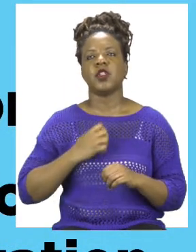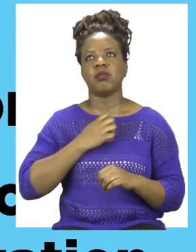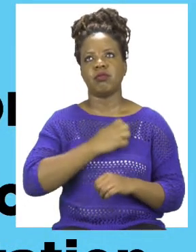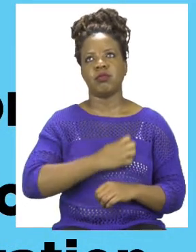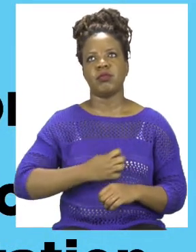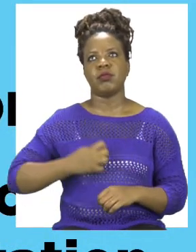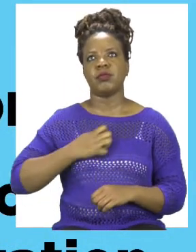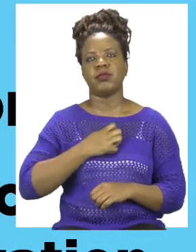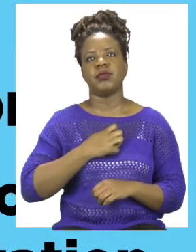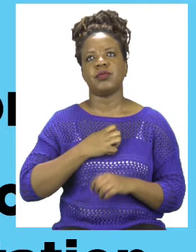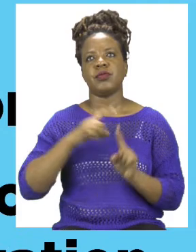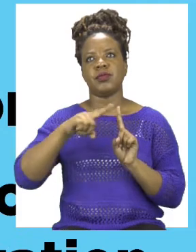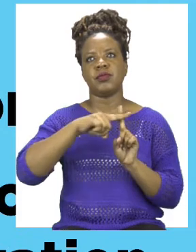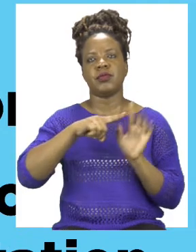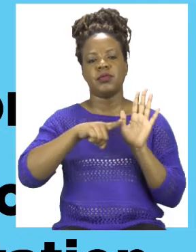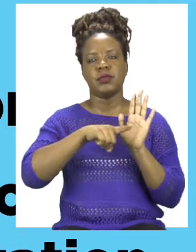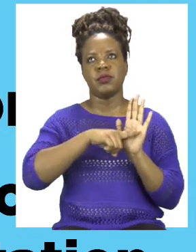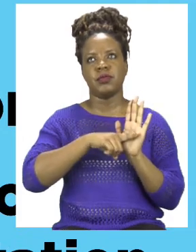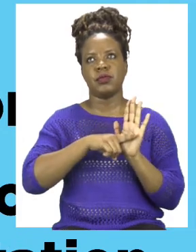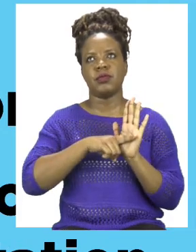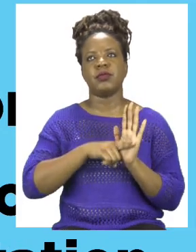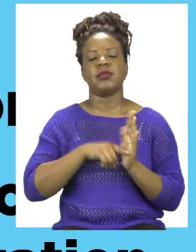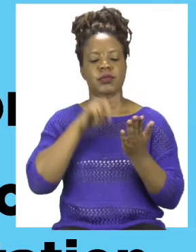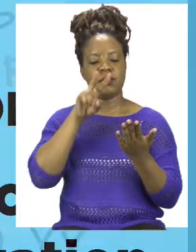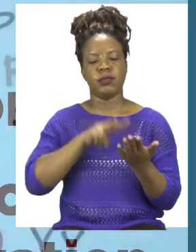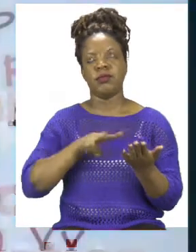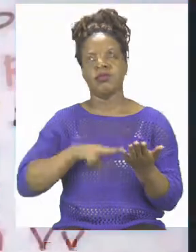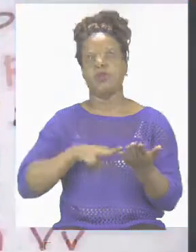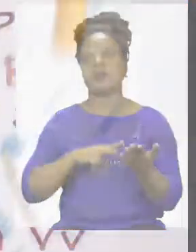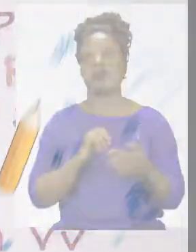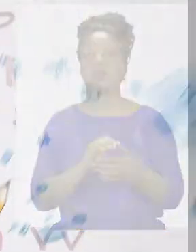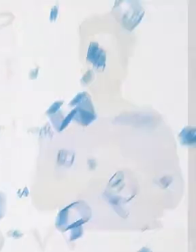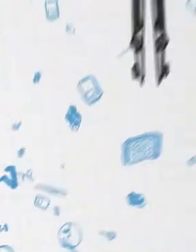emotions, computation, and reading.